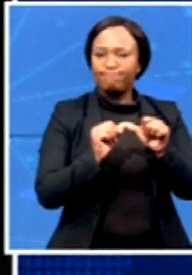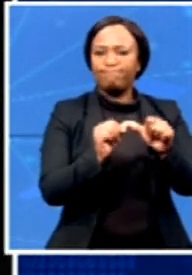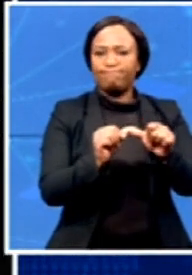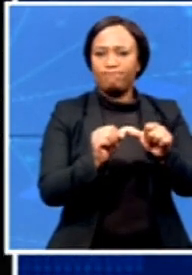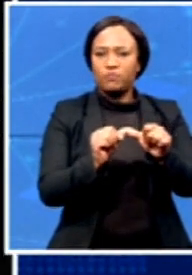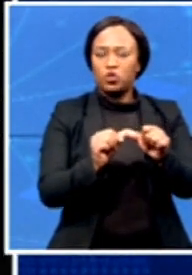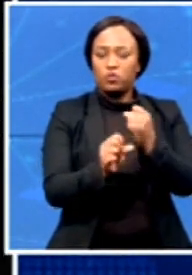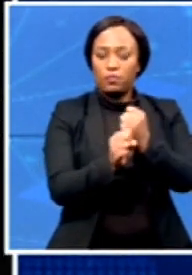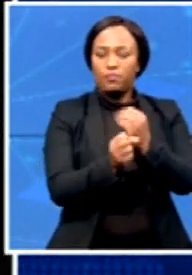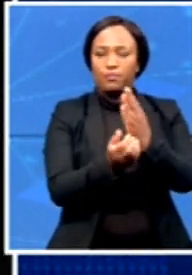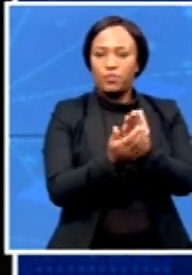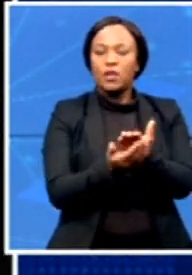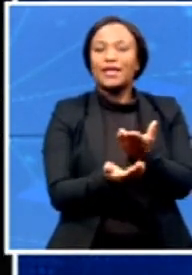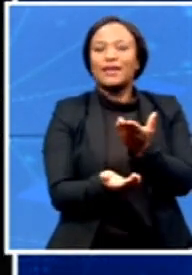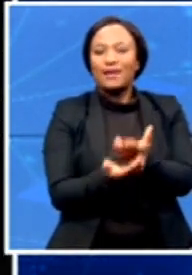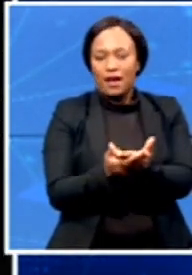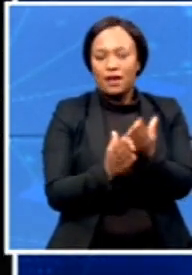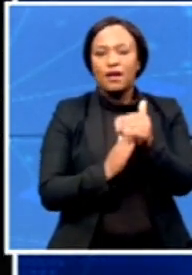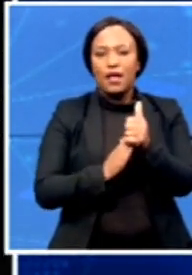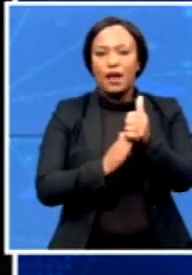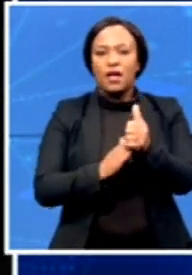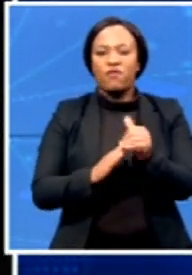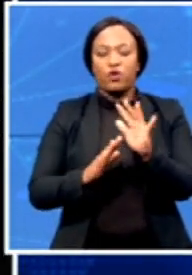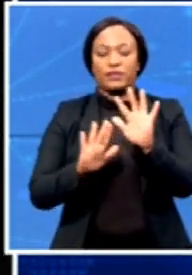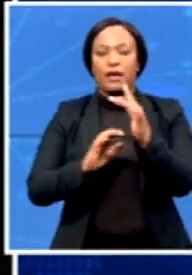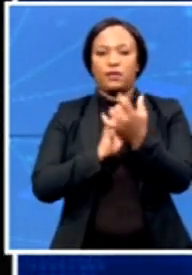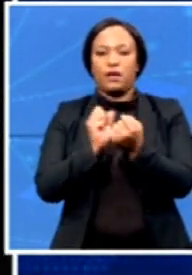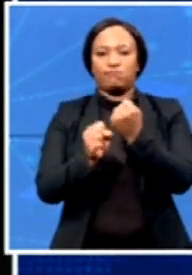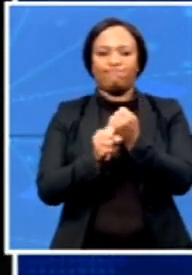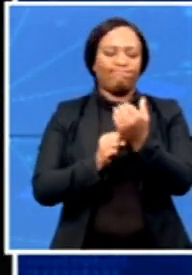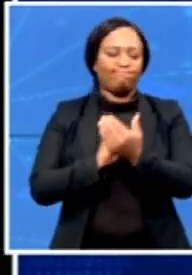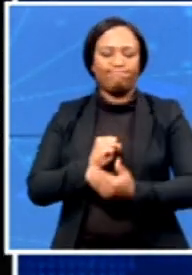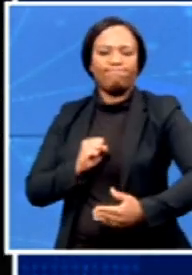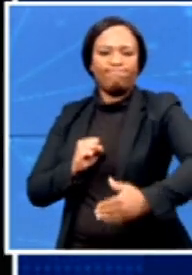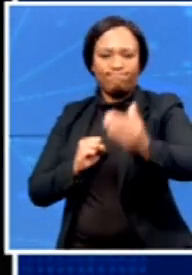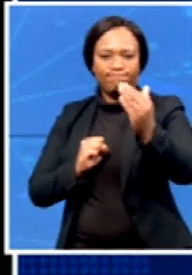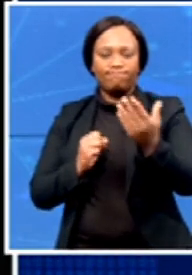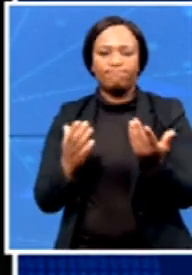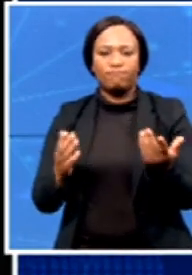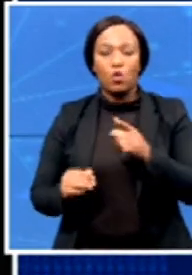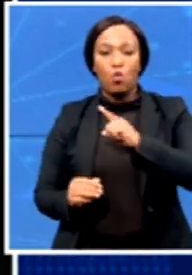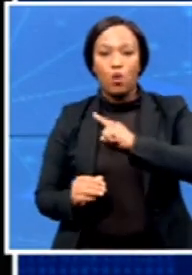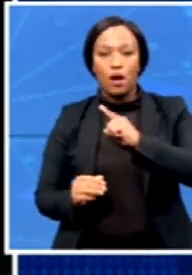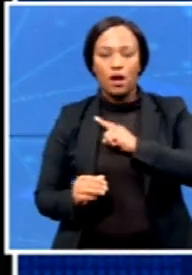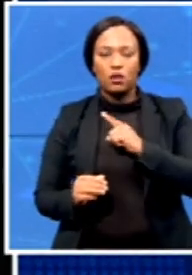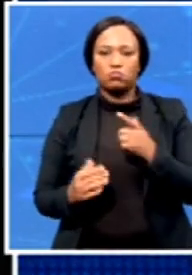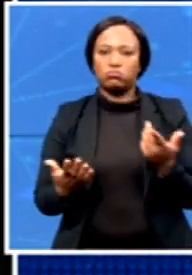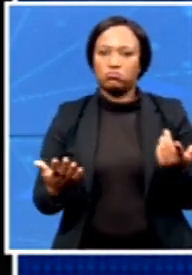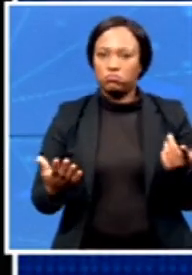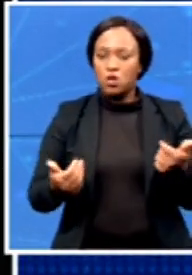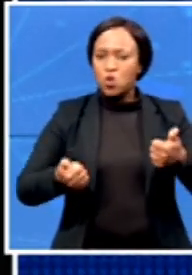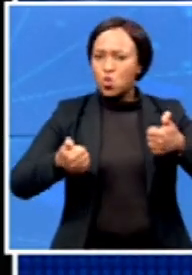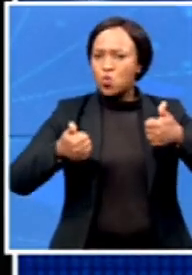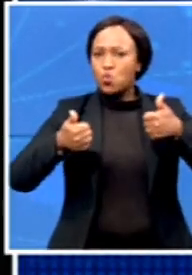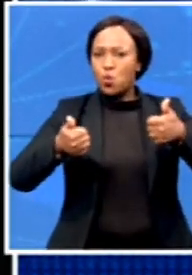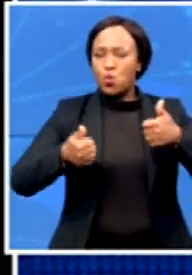century as Africans, particularly because we have a very good advantage in our youth